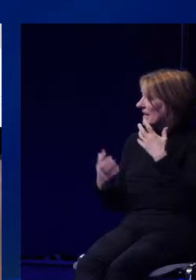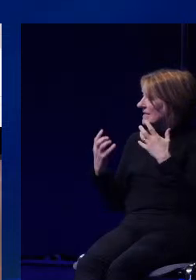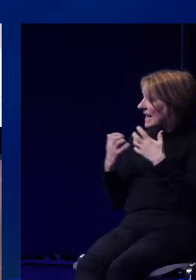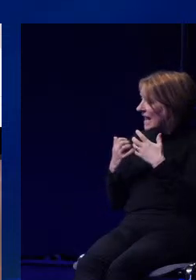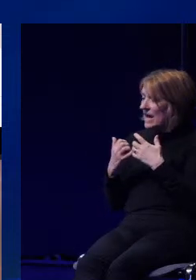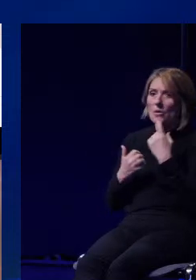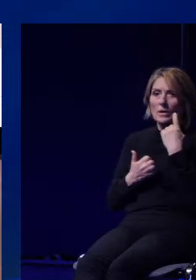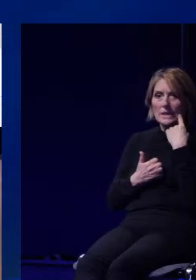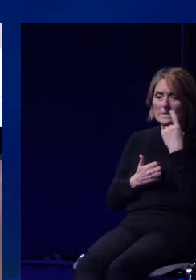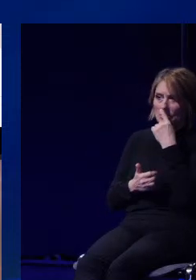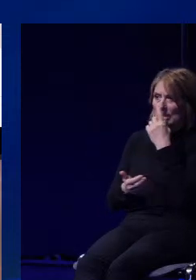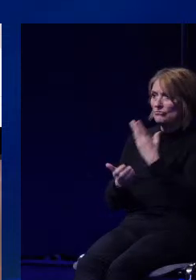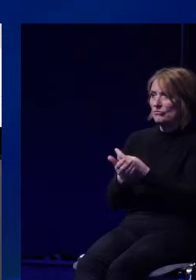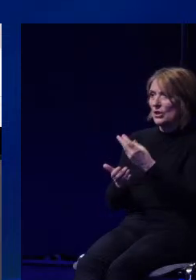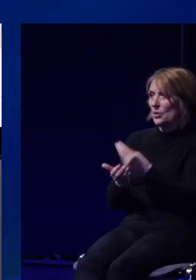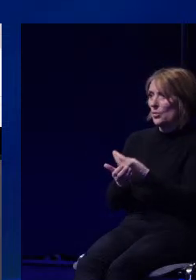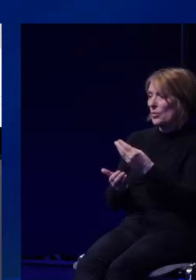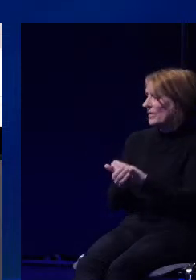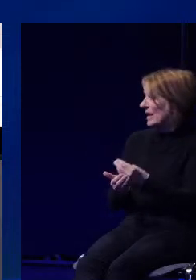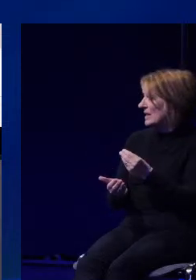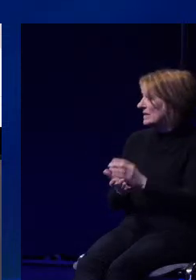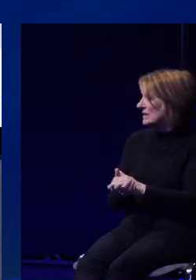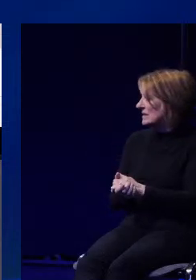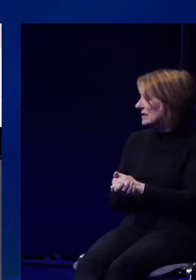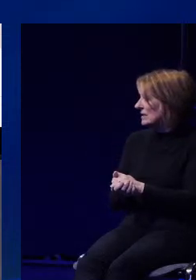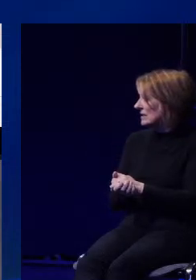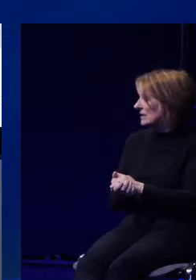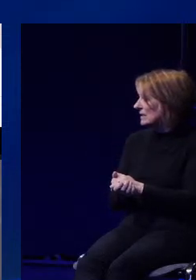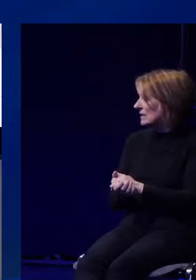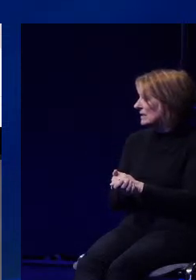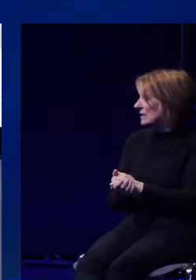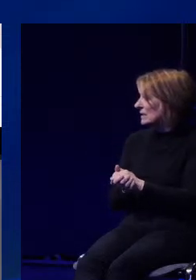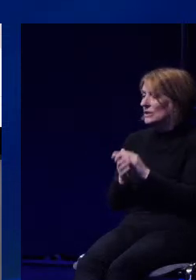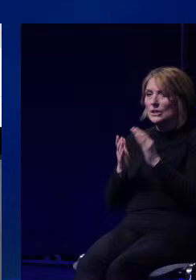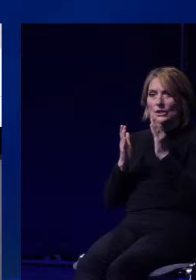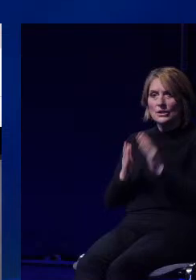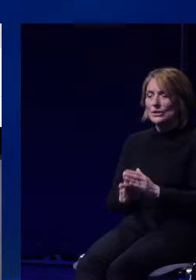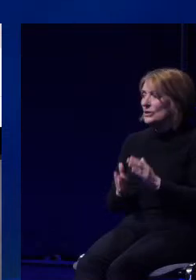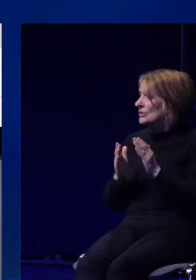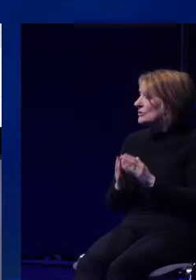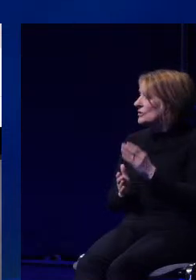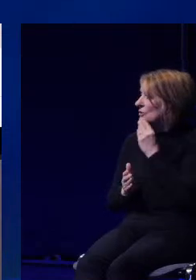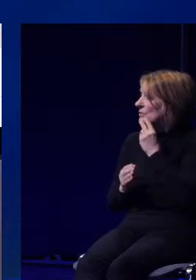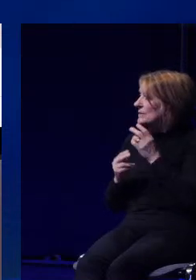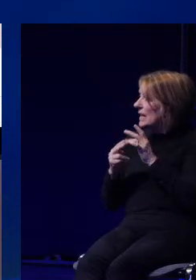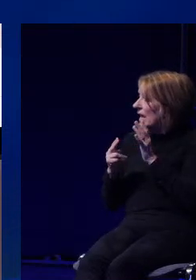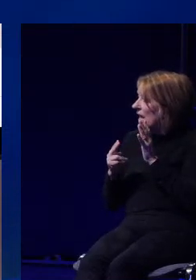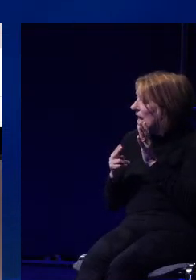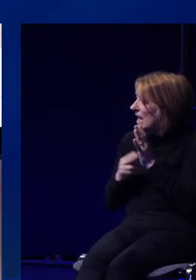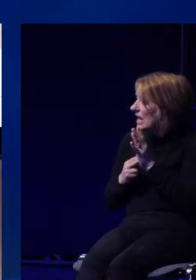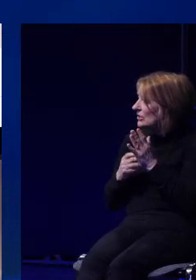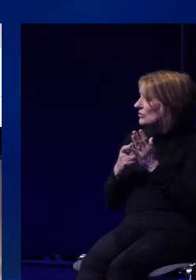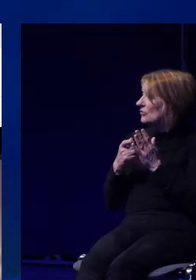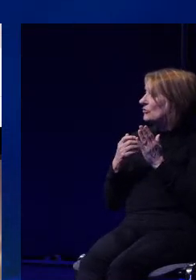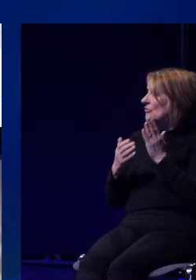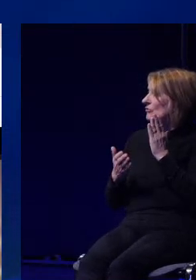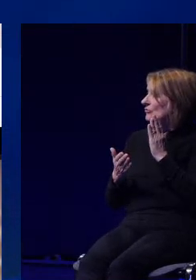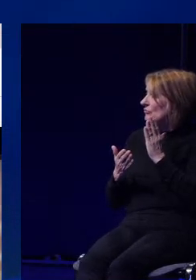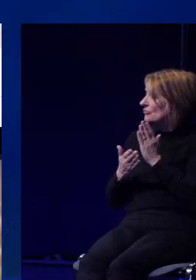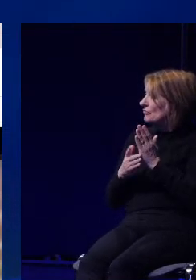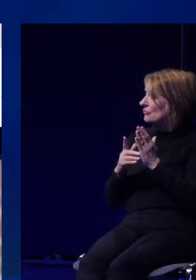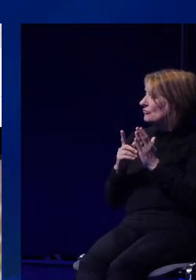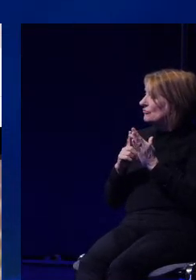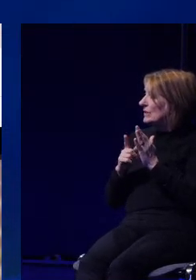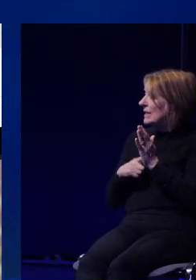And you can record that animation data. And by the way, should you insist on using Unreal Engine, which I really do understand, or Blender, we do